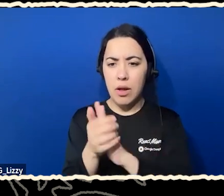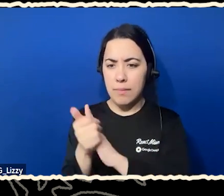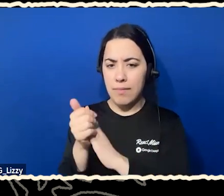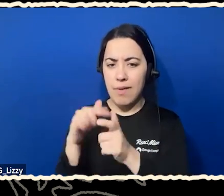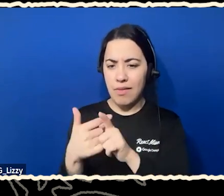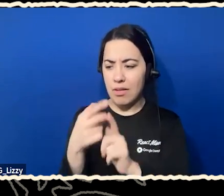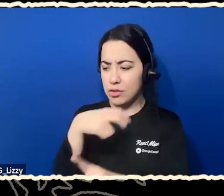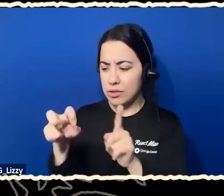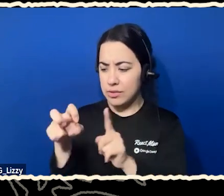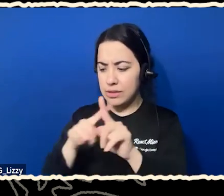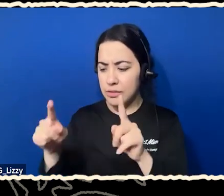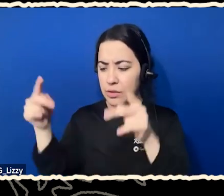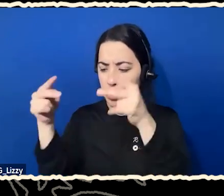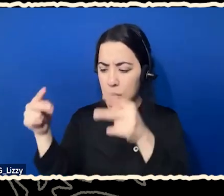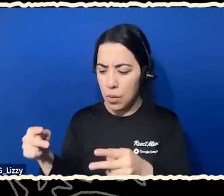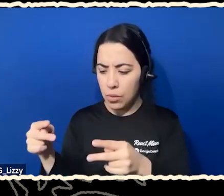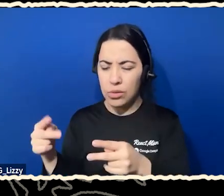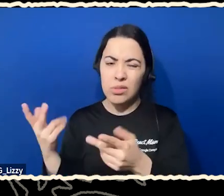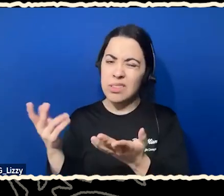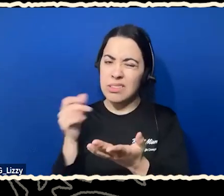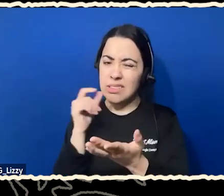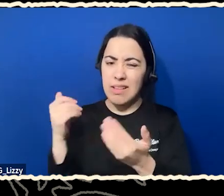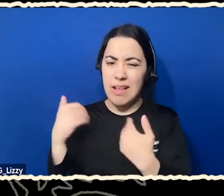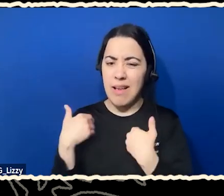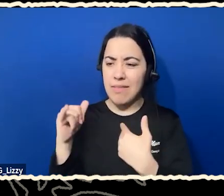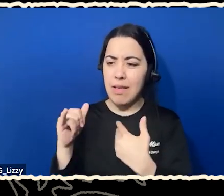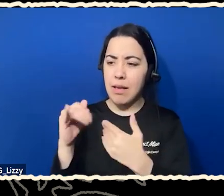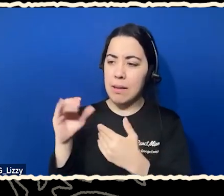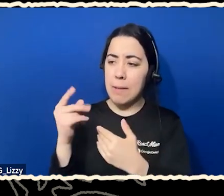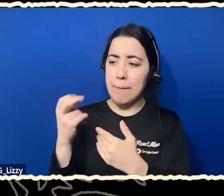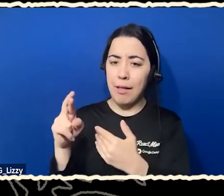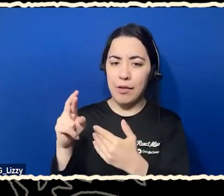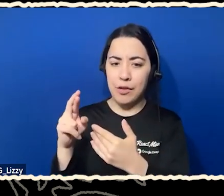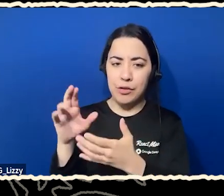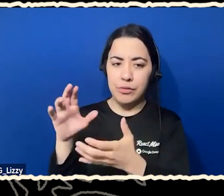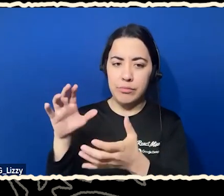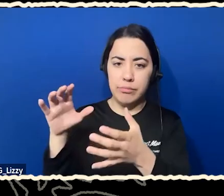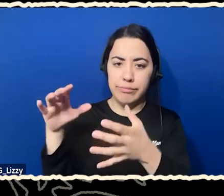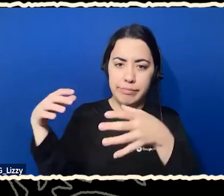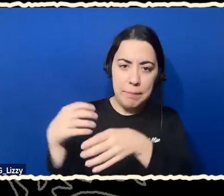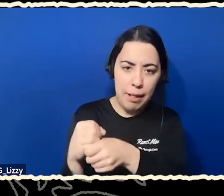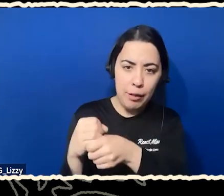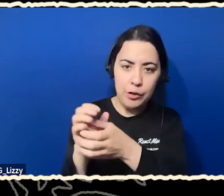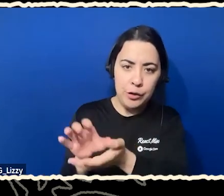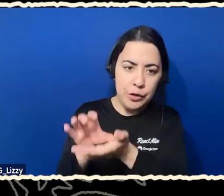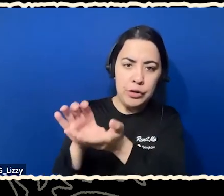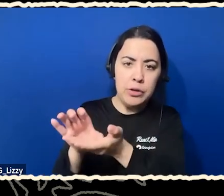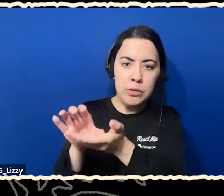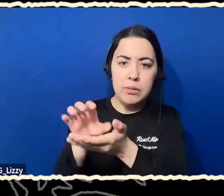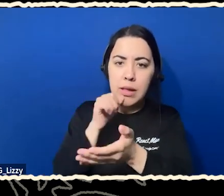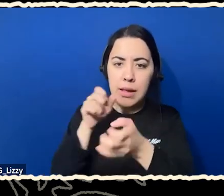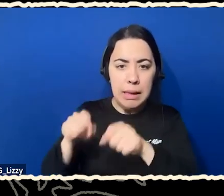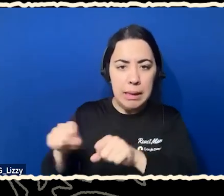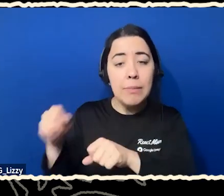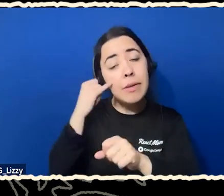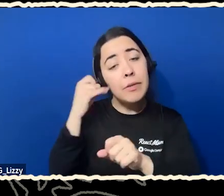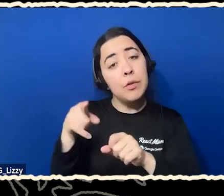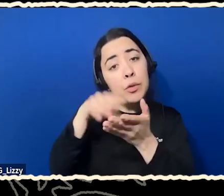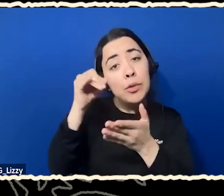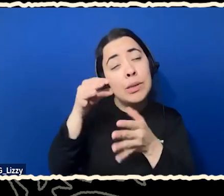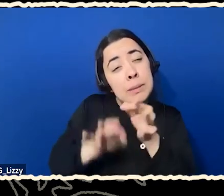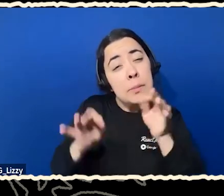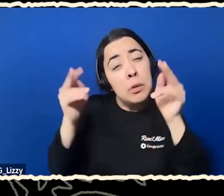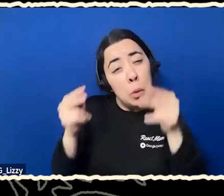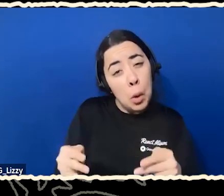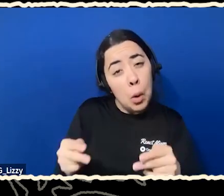base that doesn't have the compiler enabled? If you learned on the seemingly simpler code where